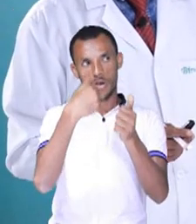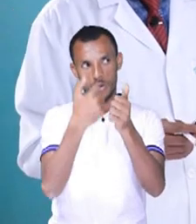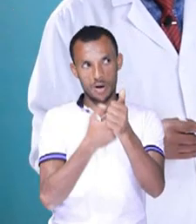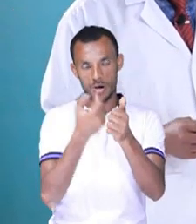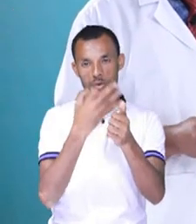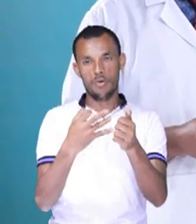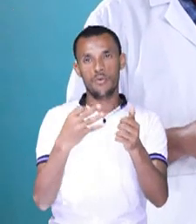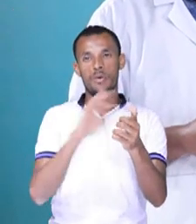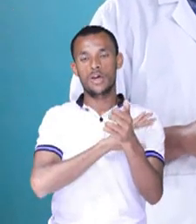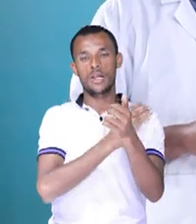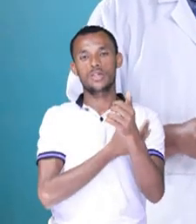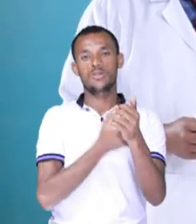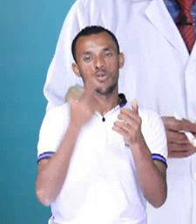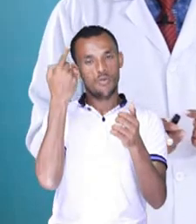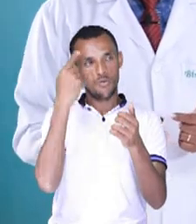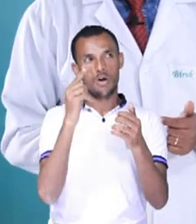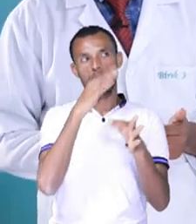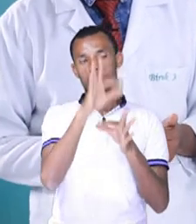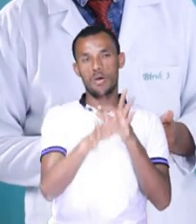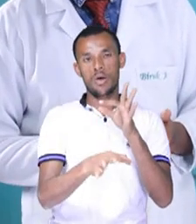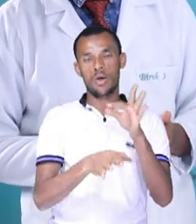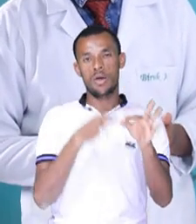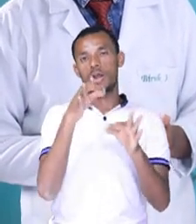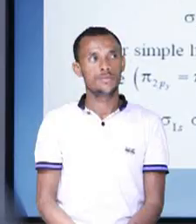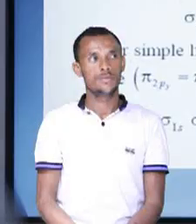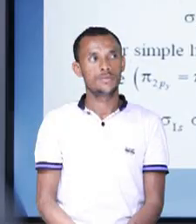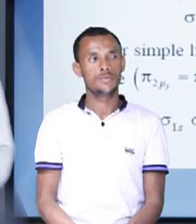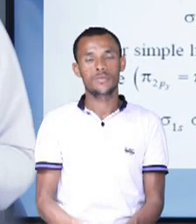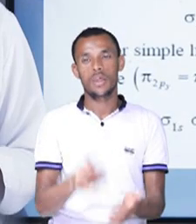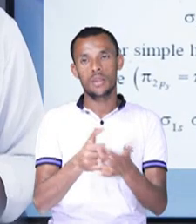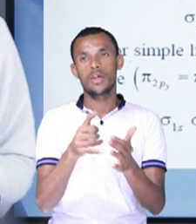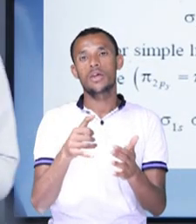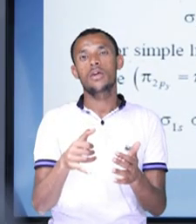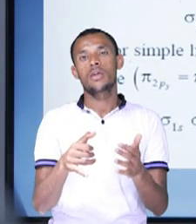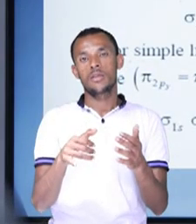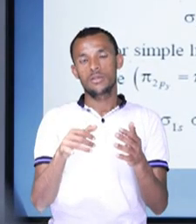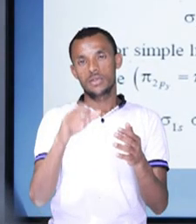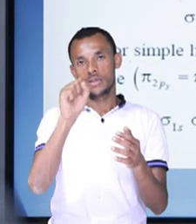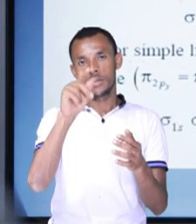of energy for molecular orbital has been determined mainly from spectroscopic data.